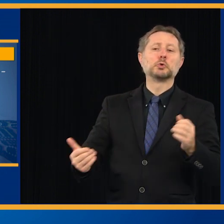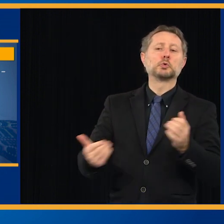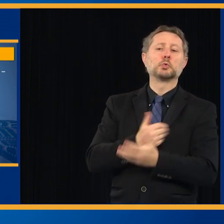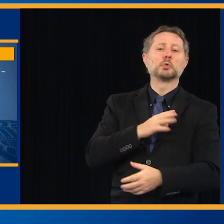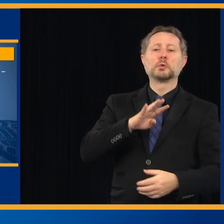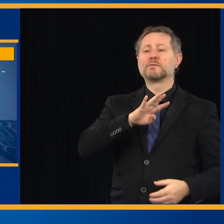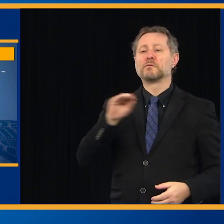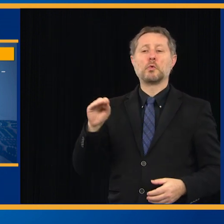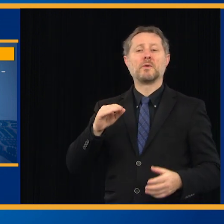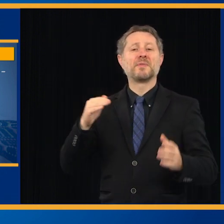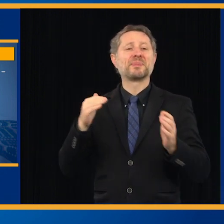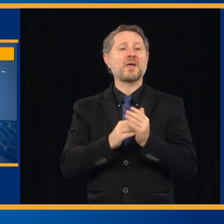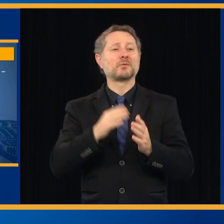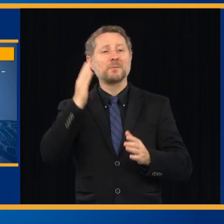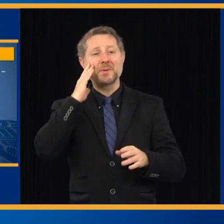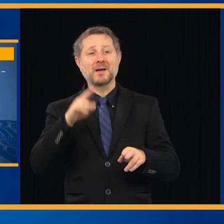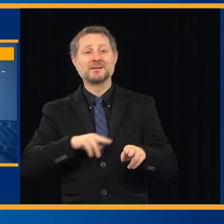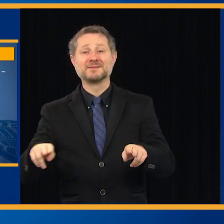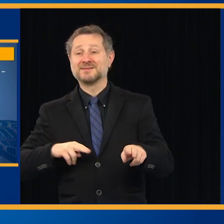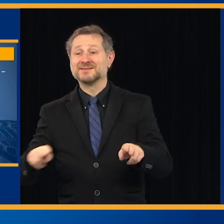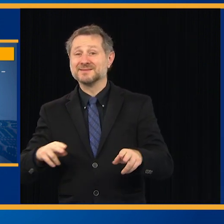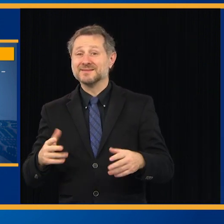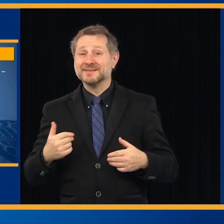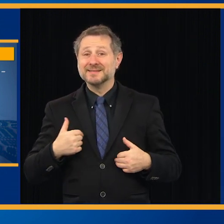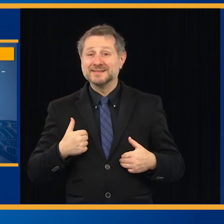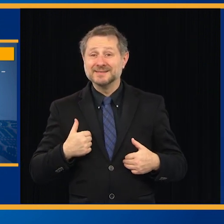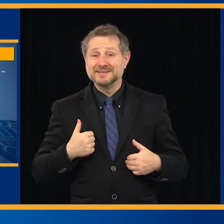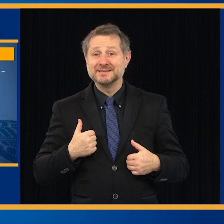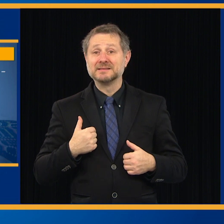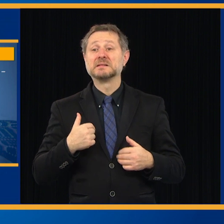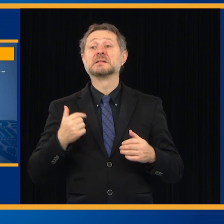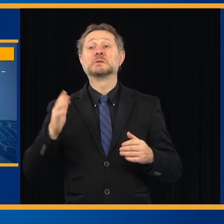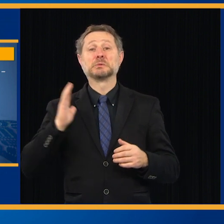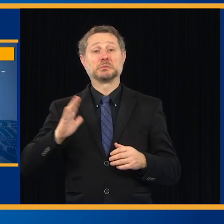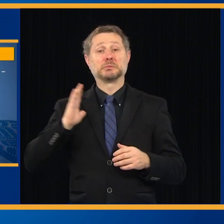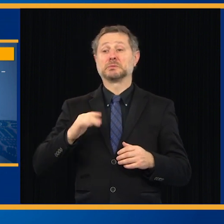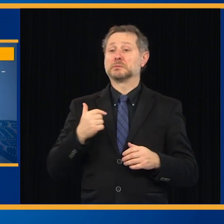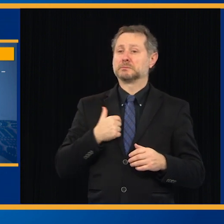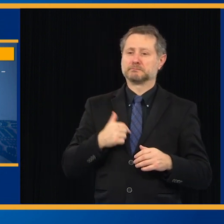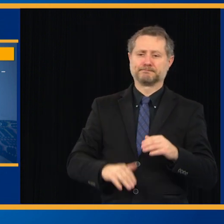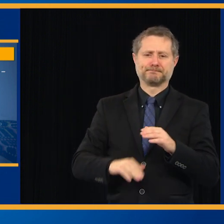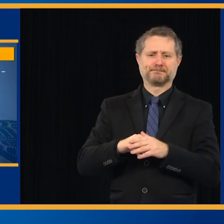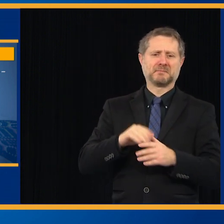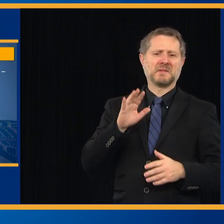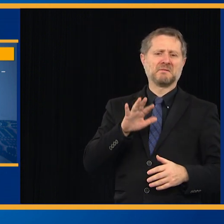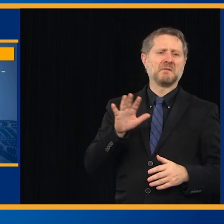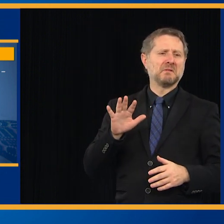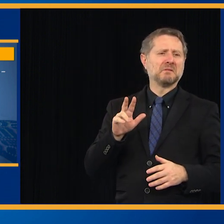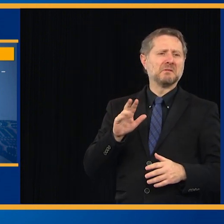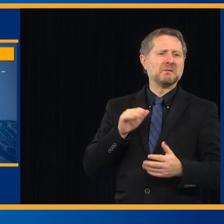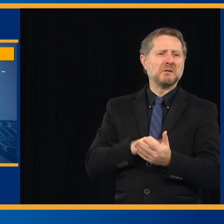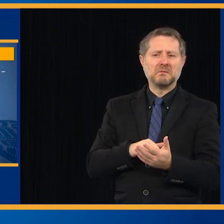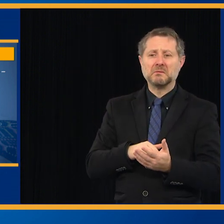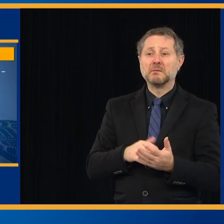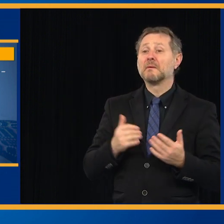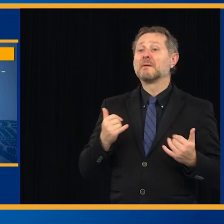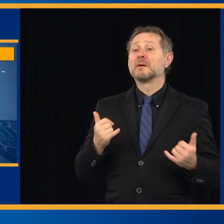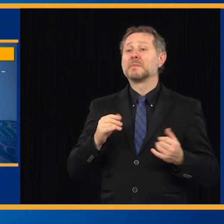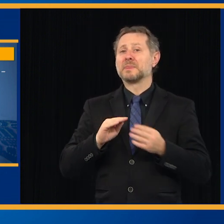because we had to. We had a 50,000 bed capacity system. The early projections were we would